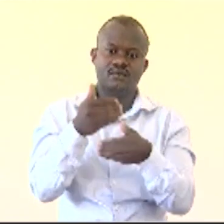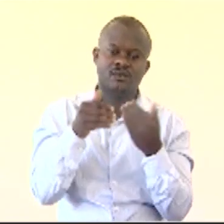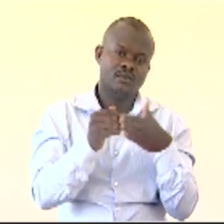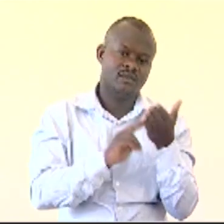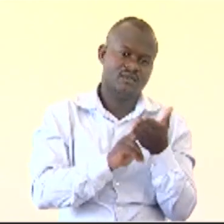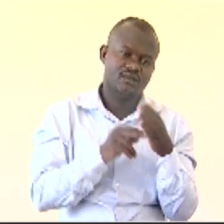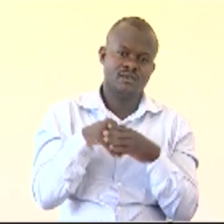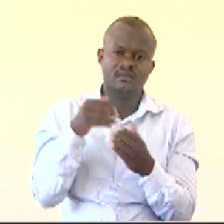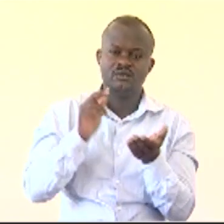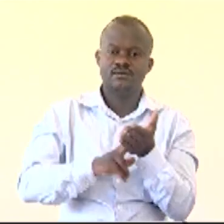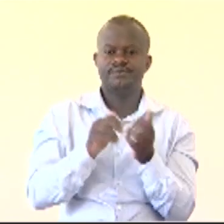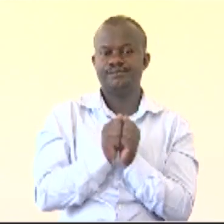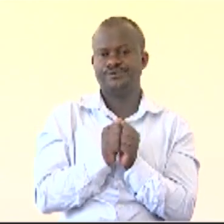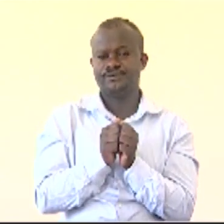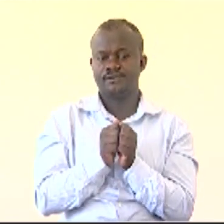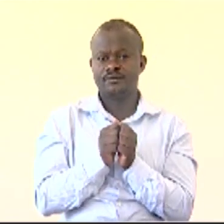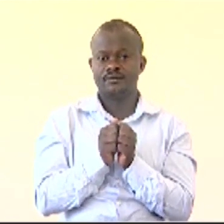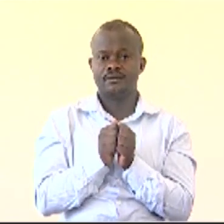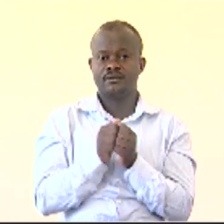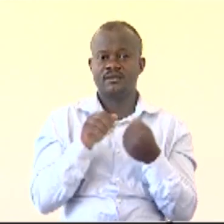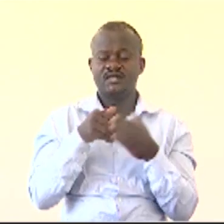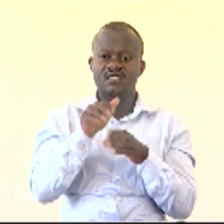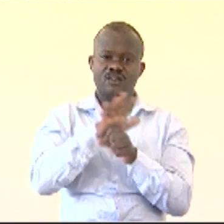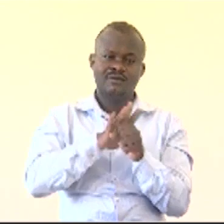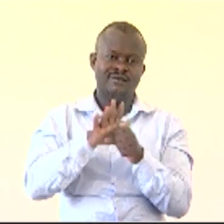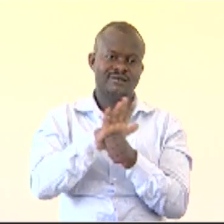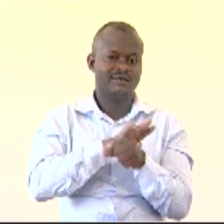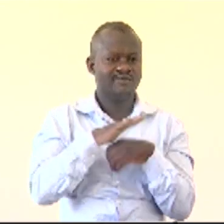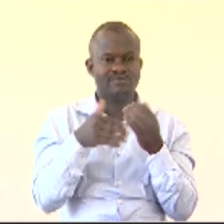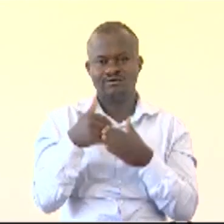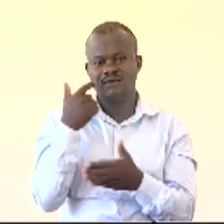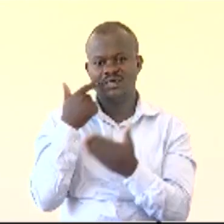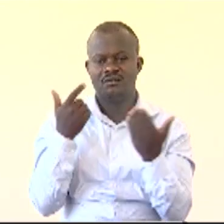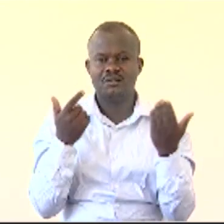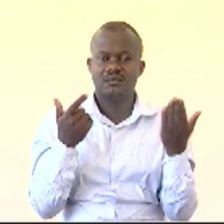used by the patients. Food handlers